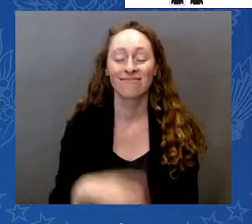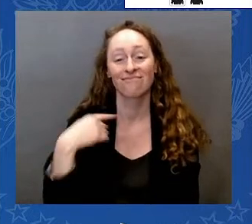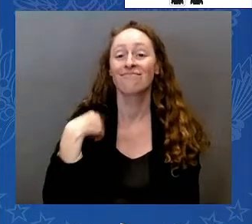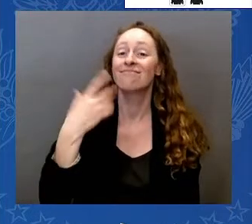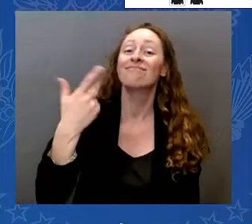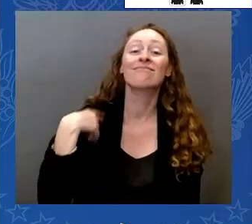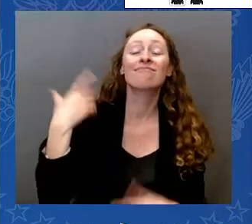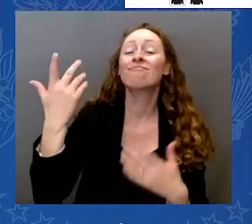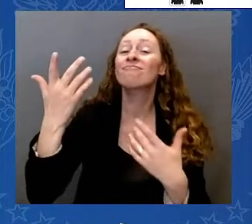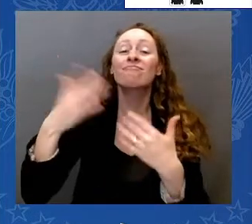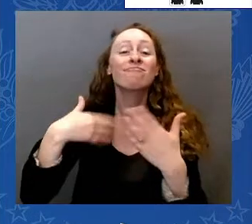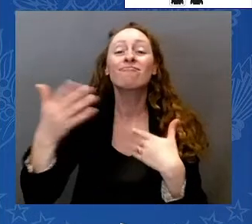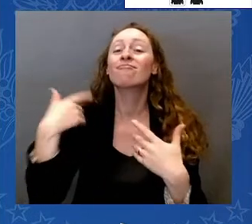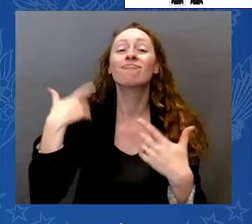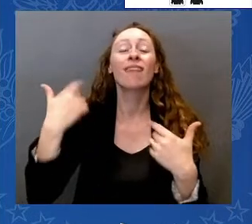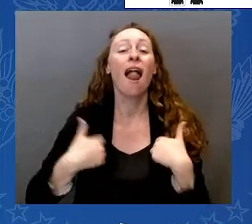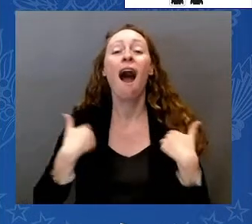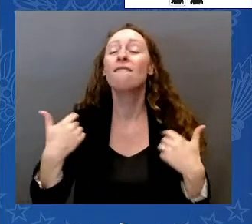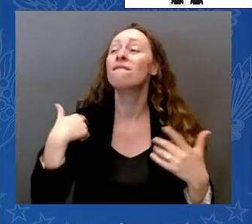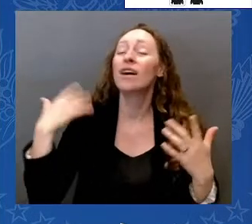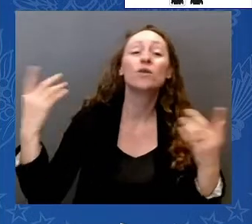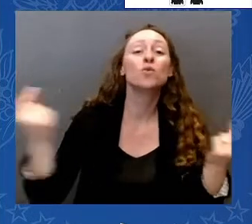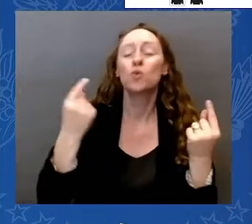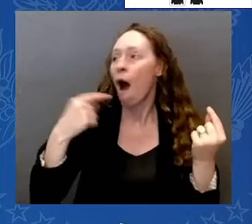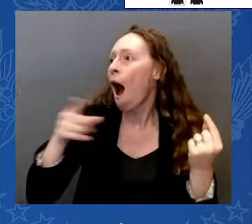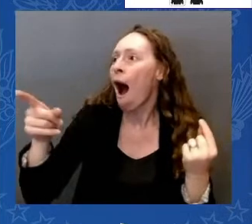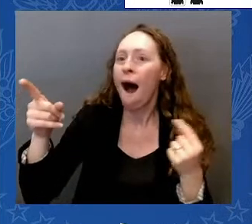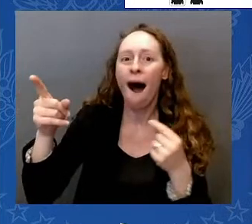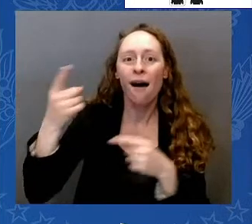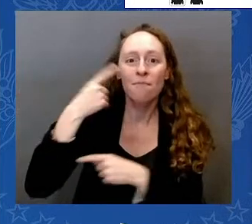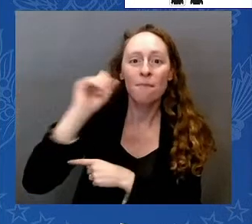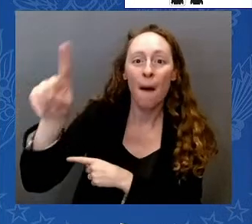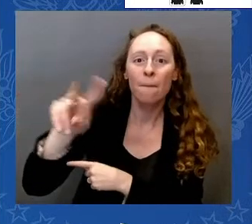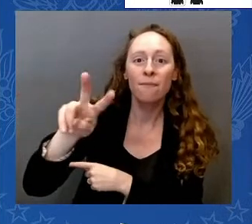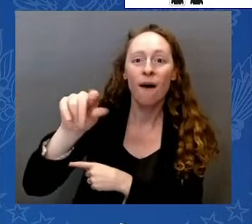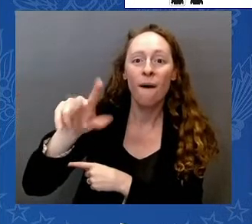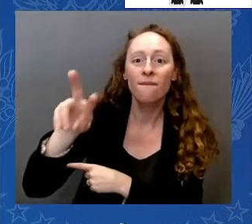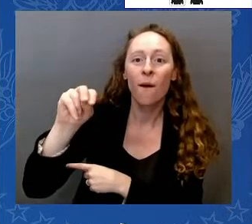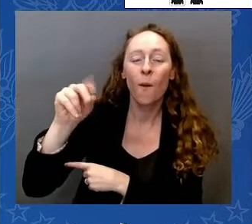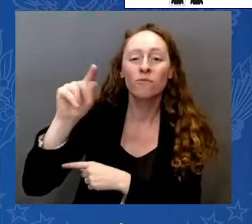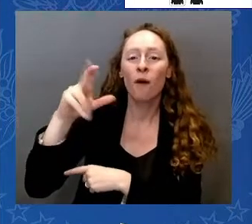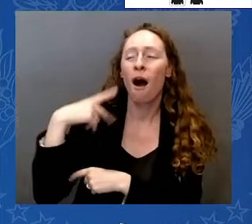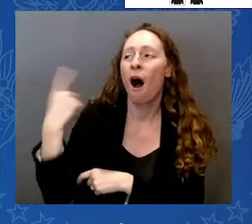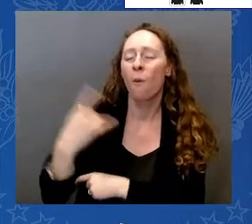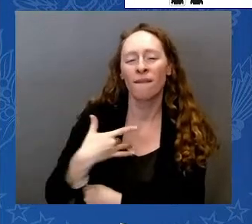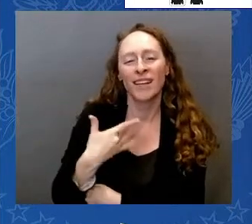in Hagerstown, and I know it's supporting the local community.